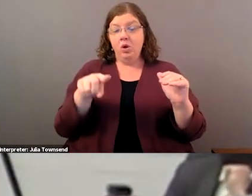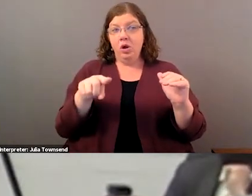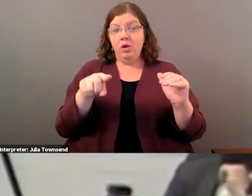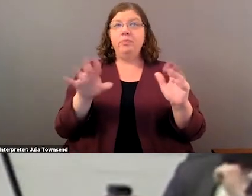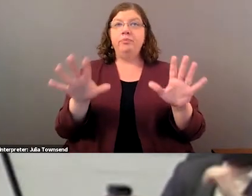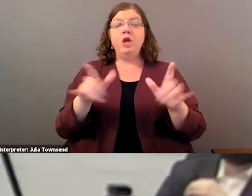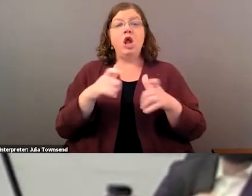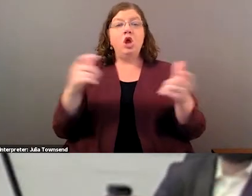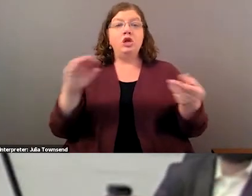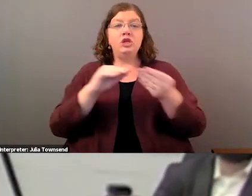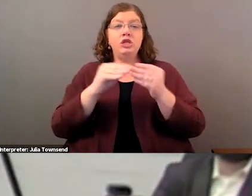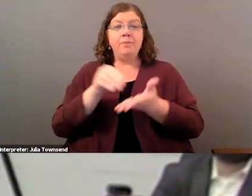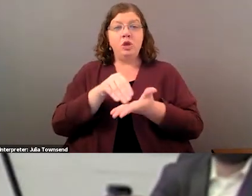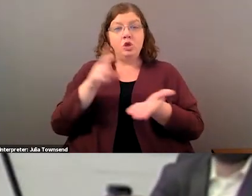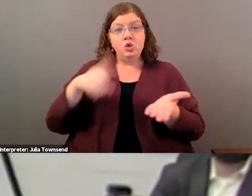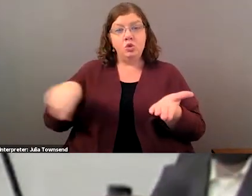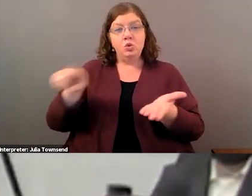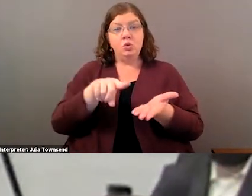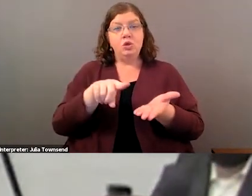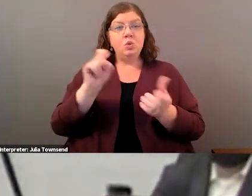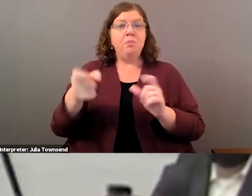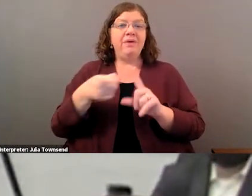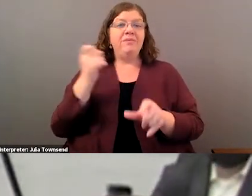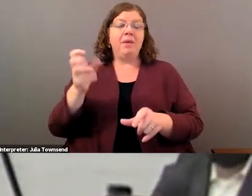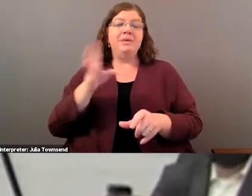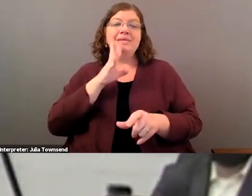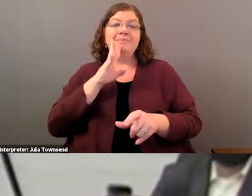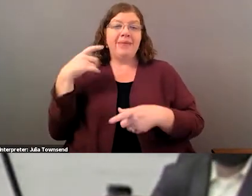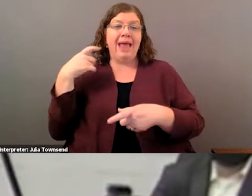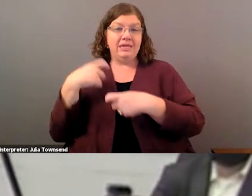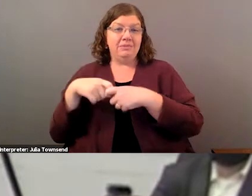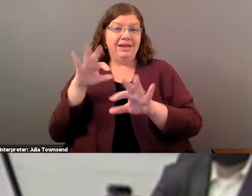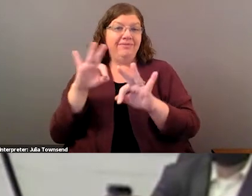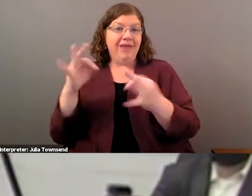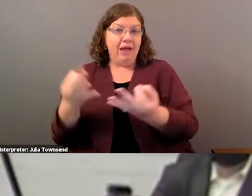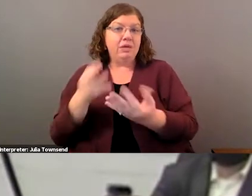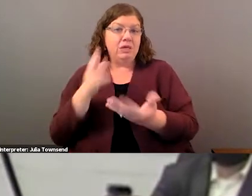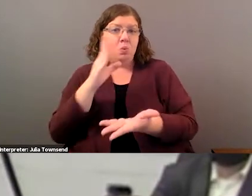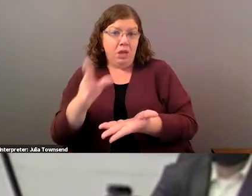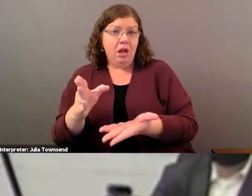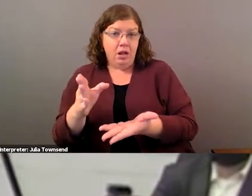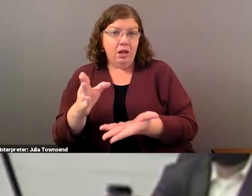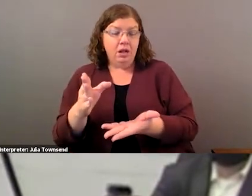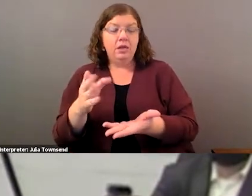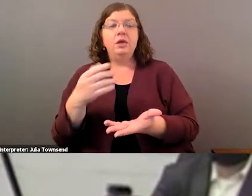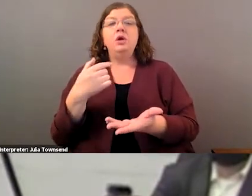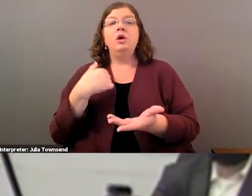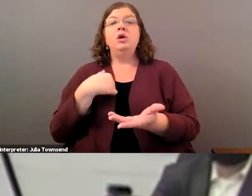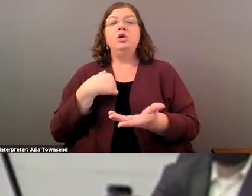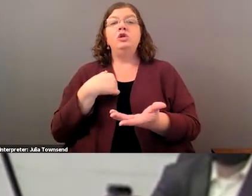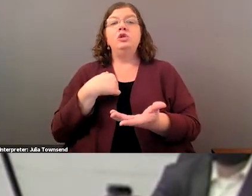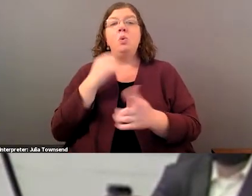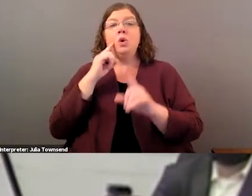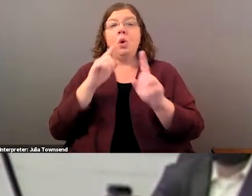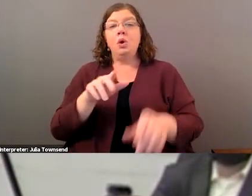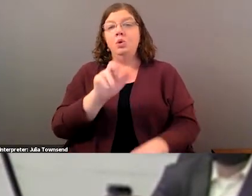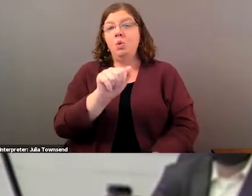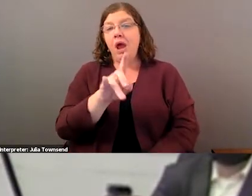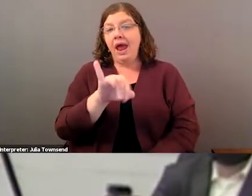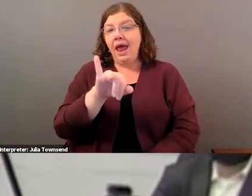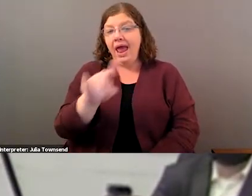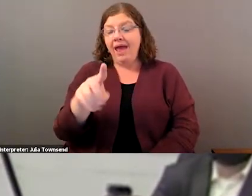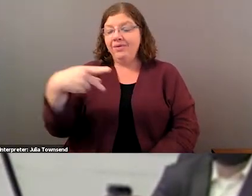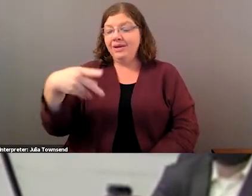large number of the students will be from Spanish-speaking families. So we're actually going to our AVID and PEAK classes